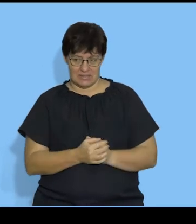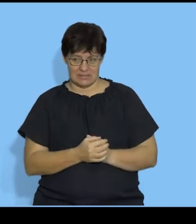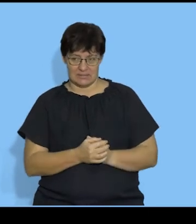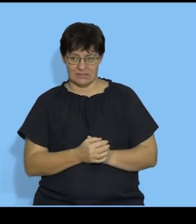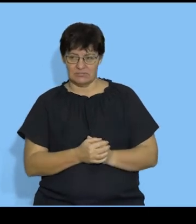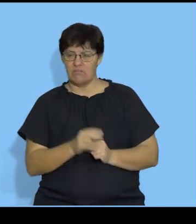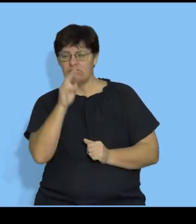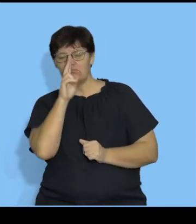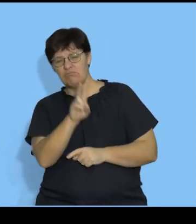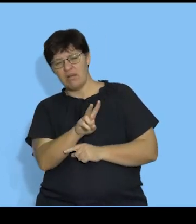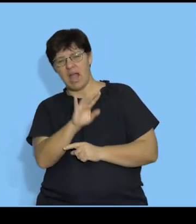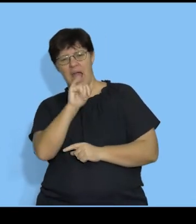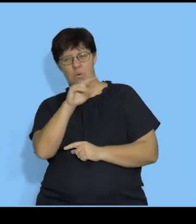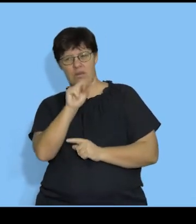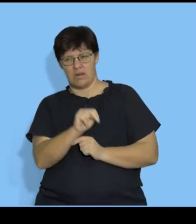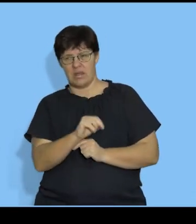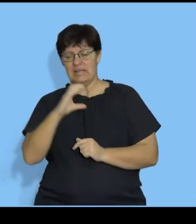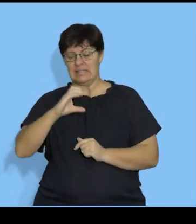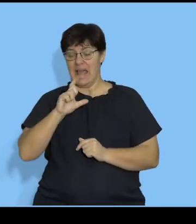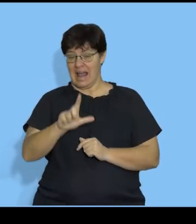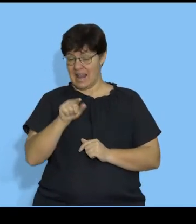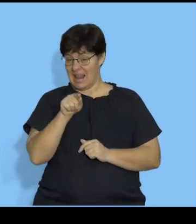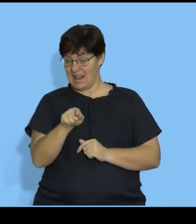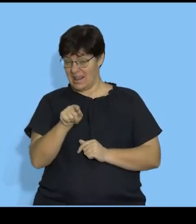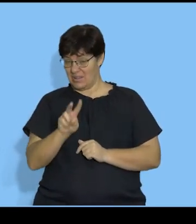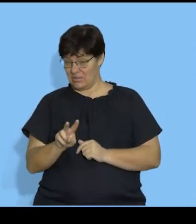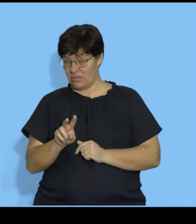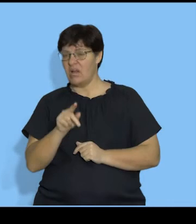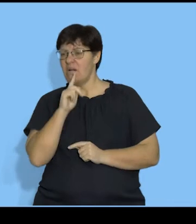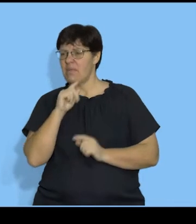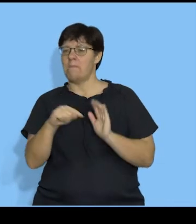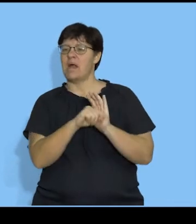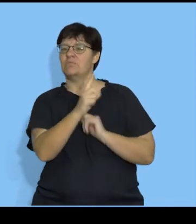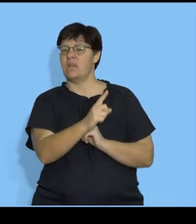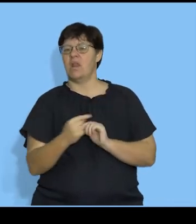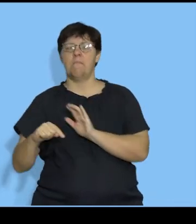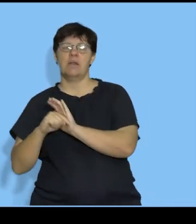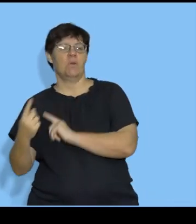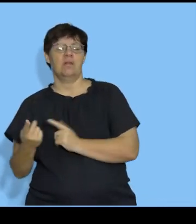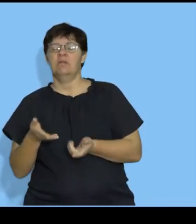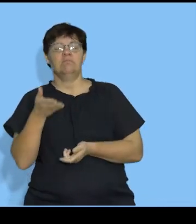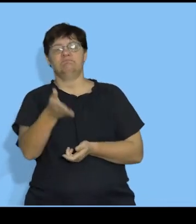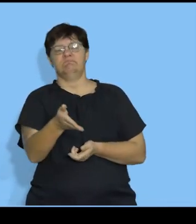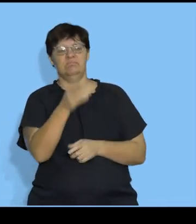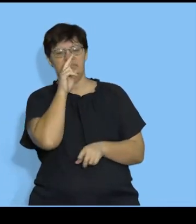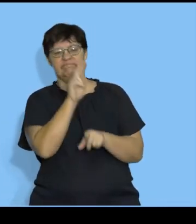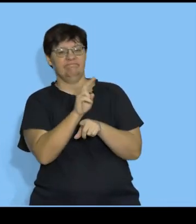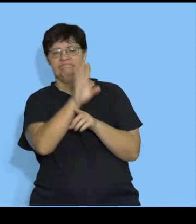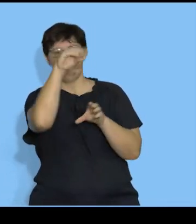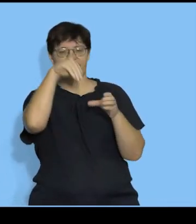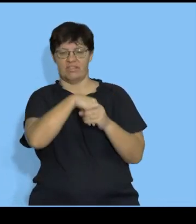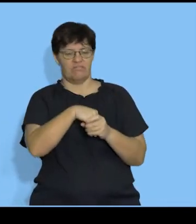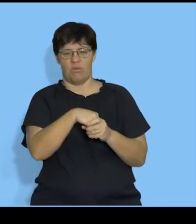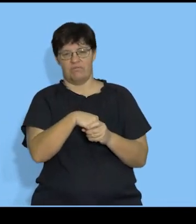you look at chlorine on the left here, it's -1, -1. So chlorine is not involved in the transfer of